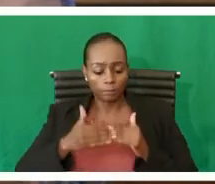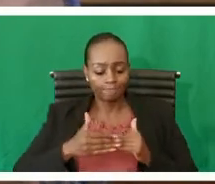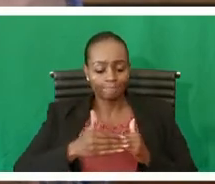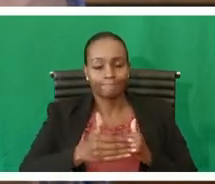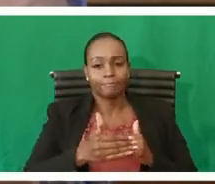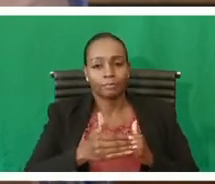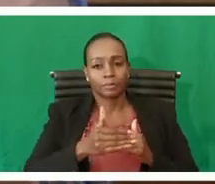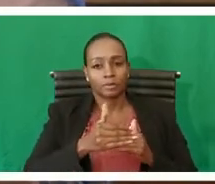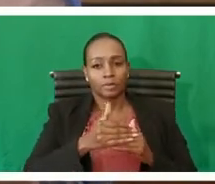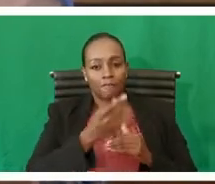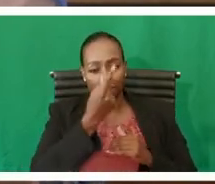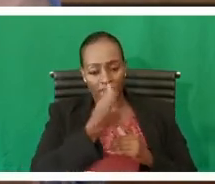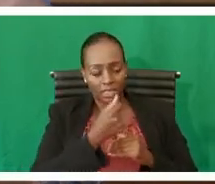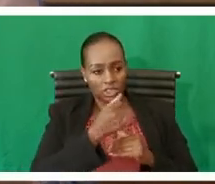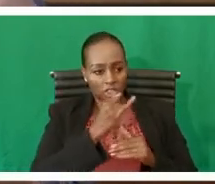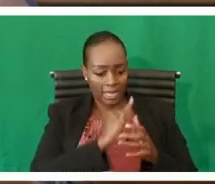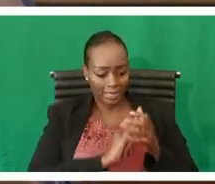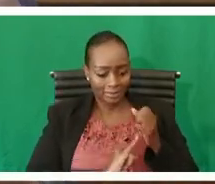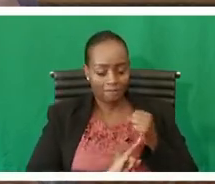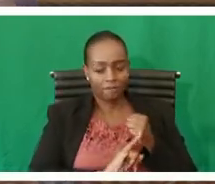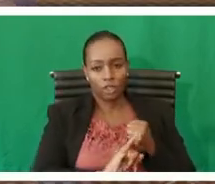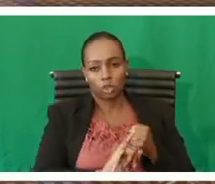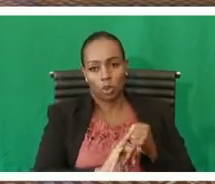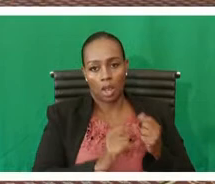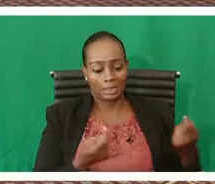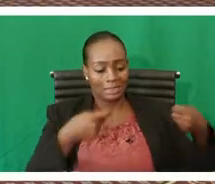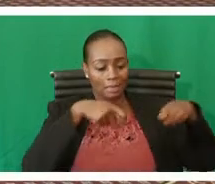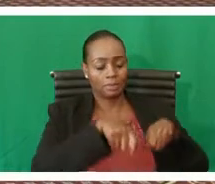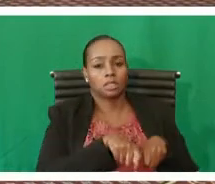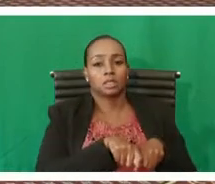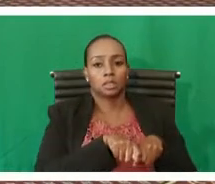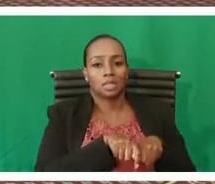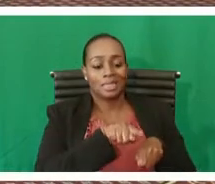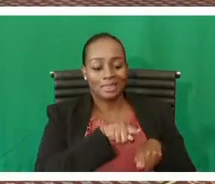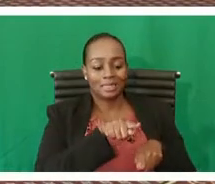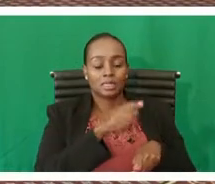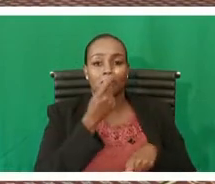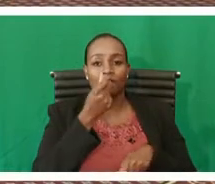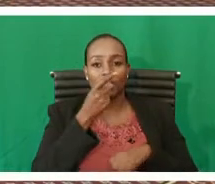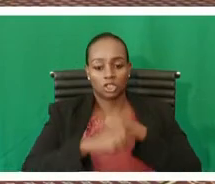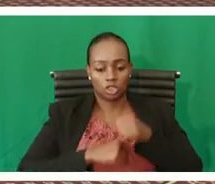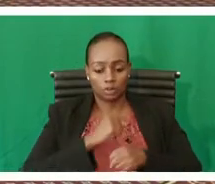finance-linked individual subsidy. In this financial year, we have produced